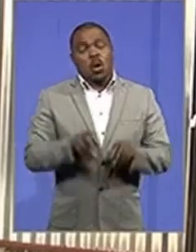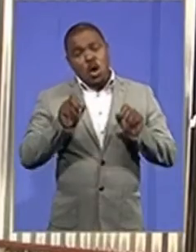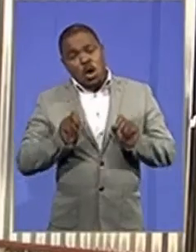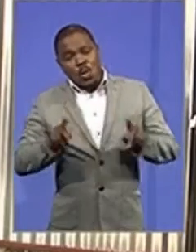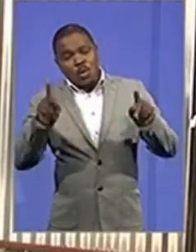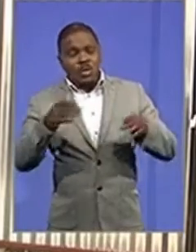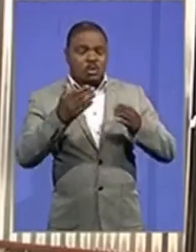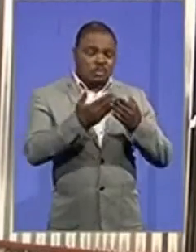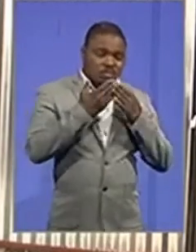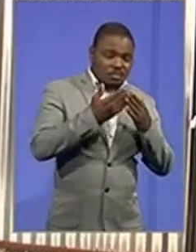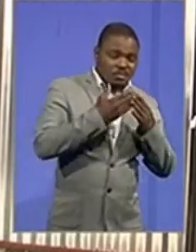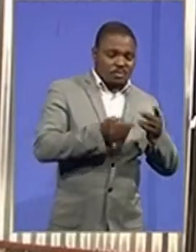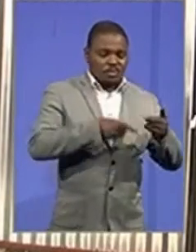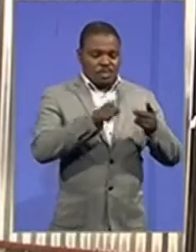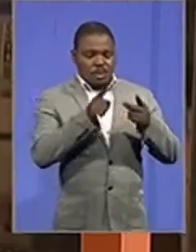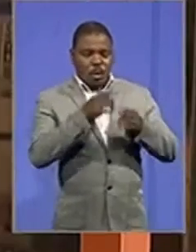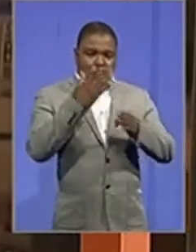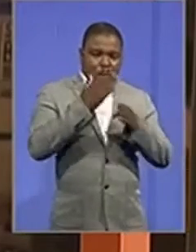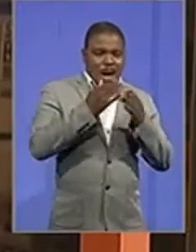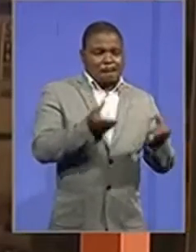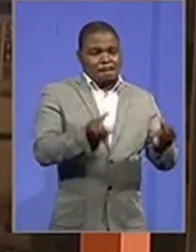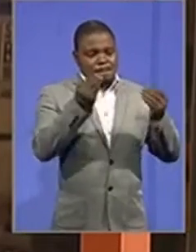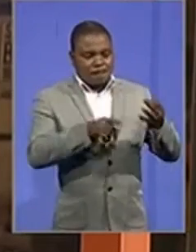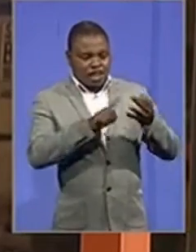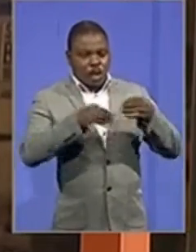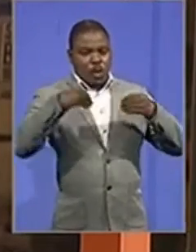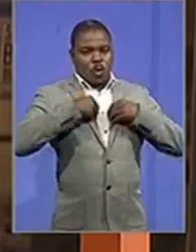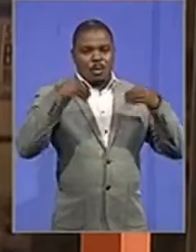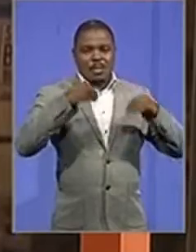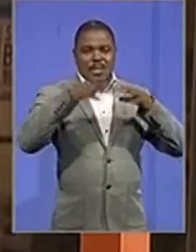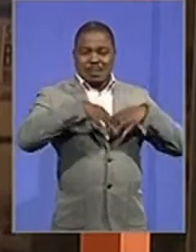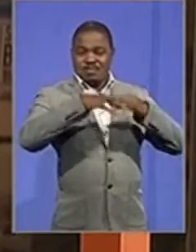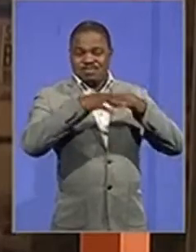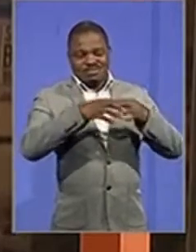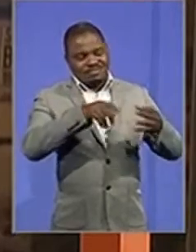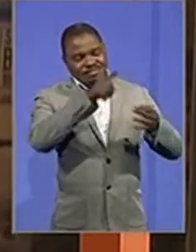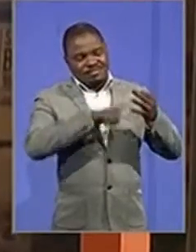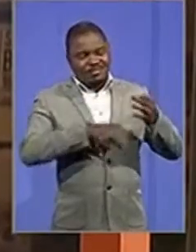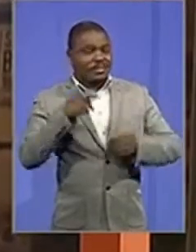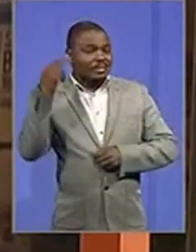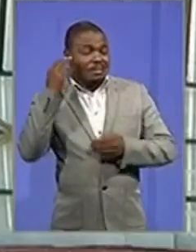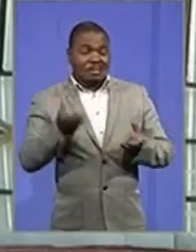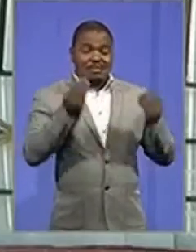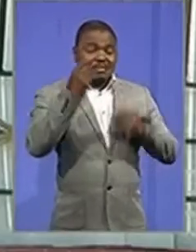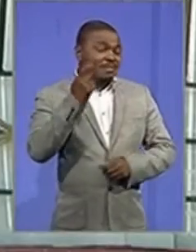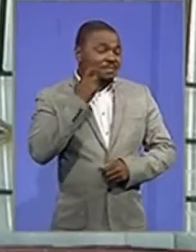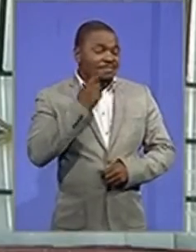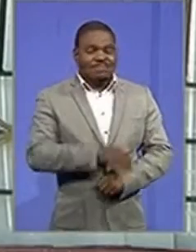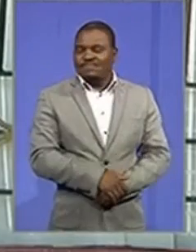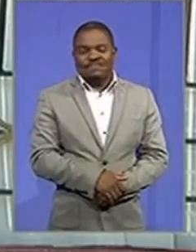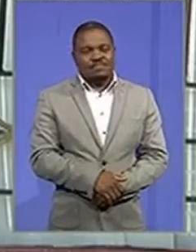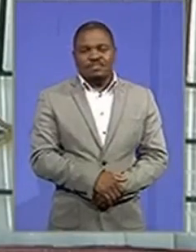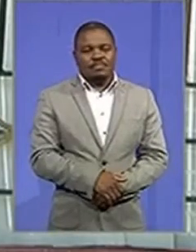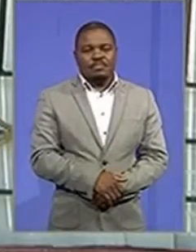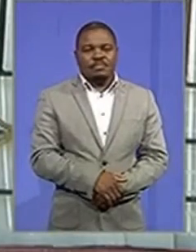tsa thuto, go bona tiro, ga mmogo le go bula dikgwebo ke tseo ba sa di fitlheleng bonolo. I feel that